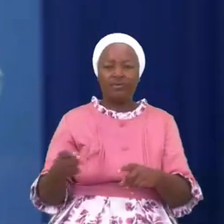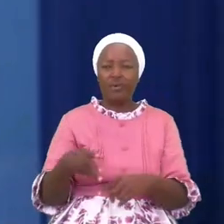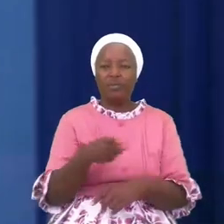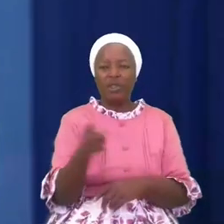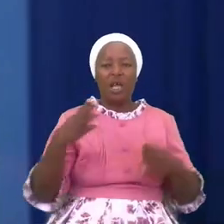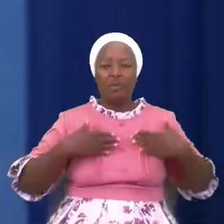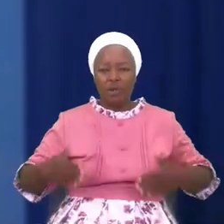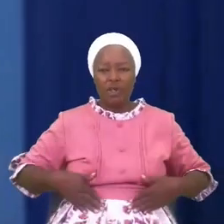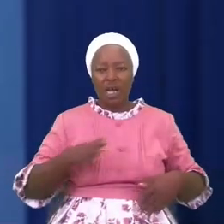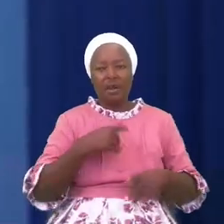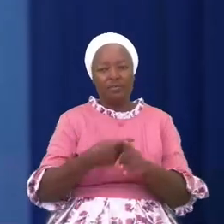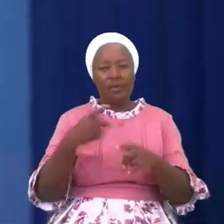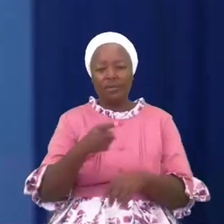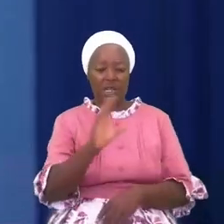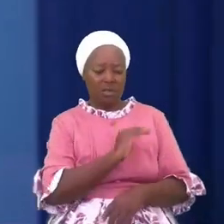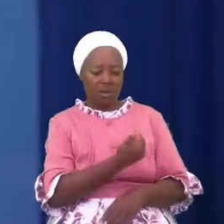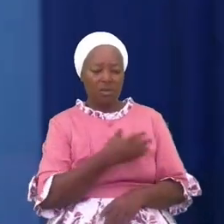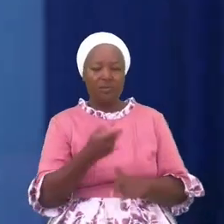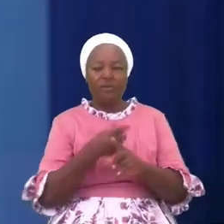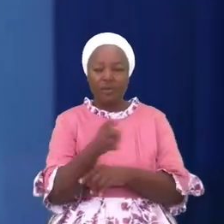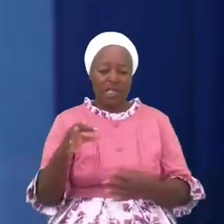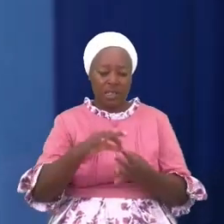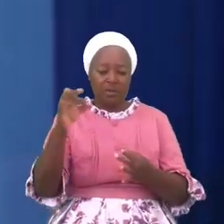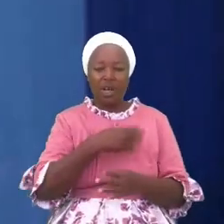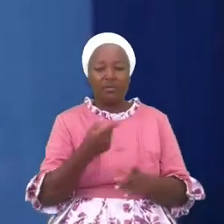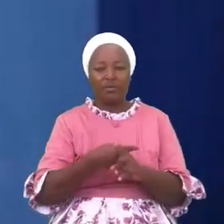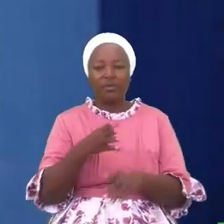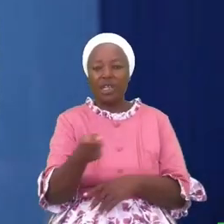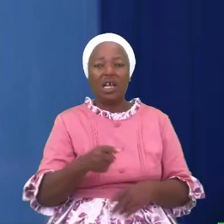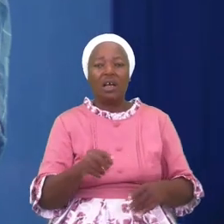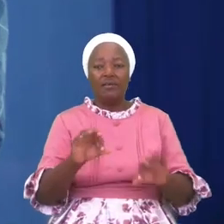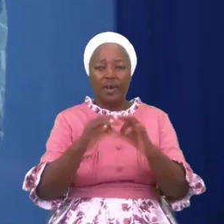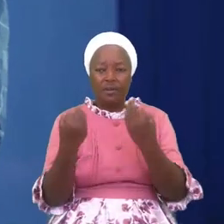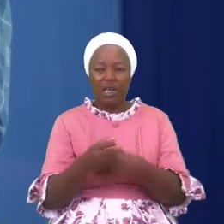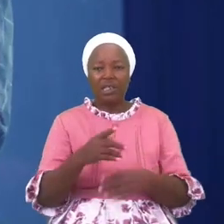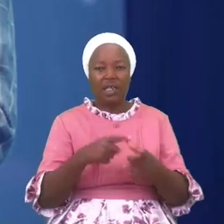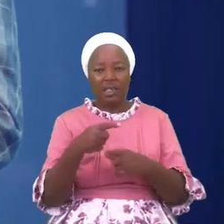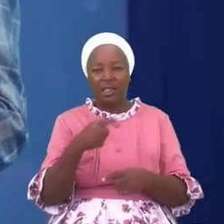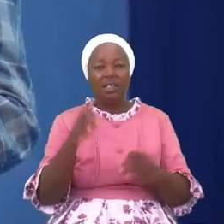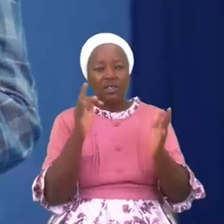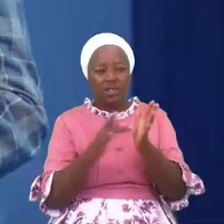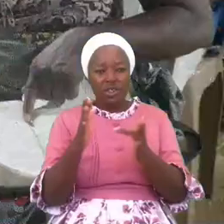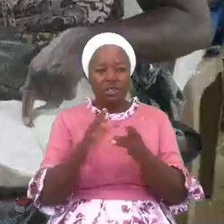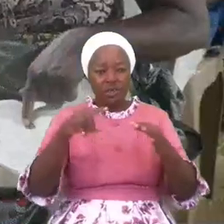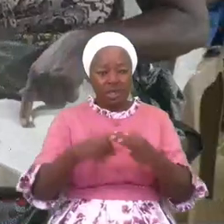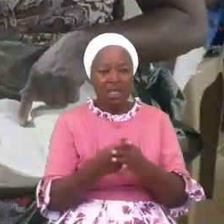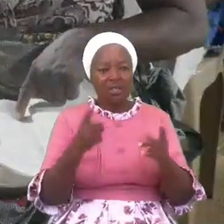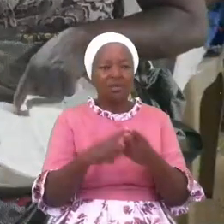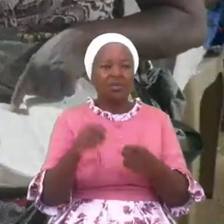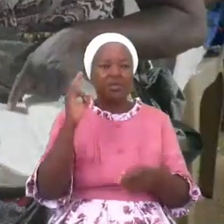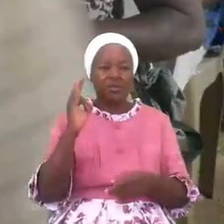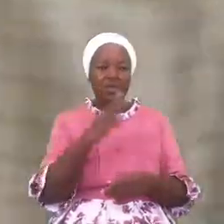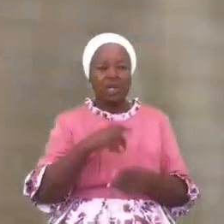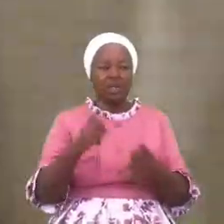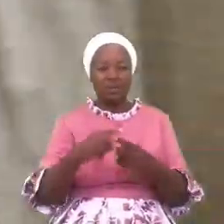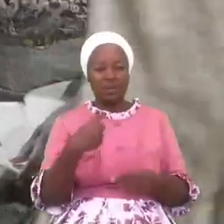their family. And it says Jesus began to preach and to say, repent, for the